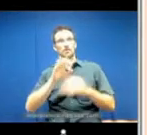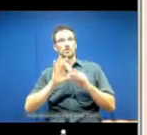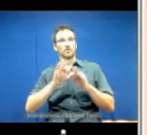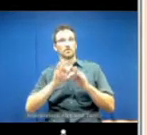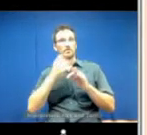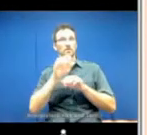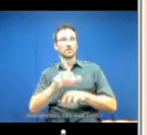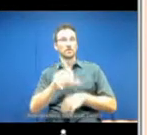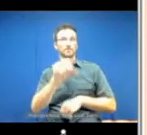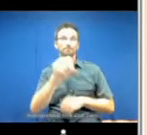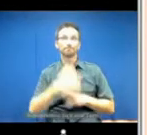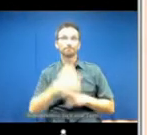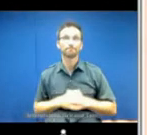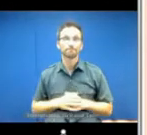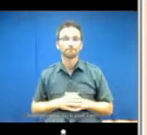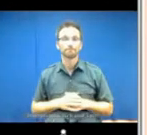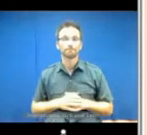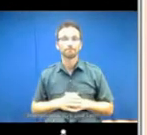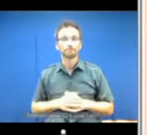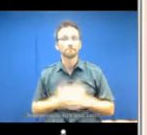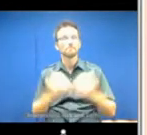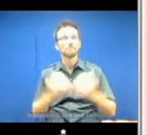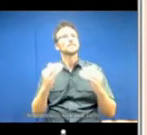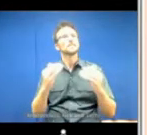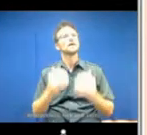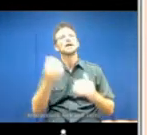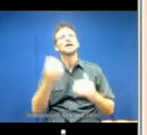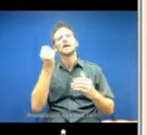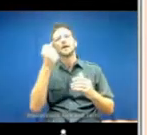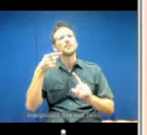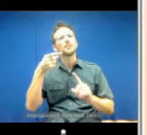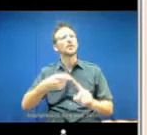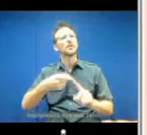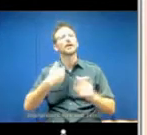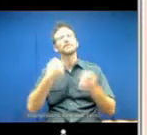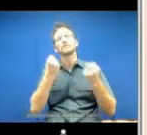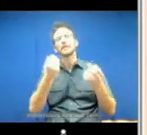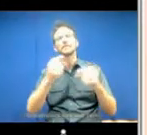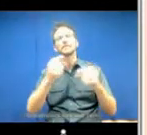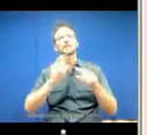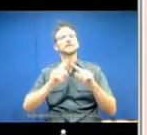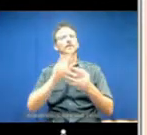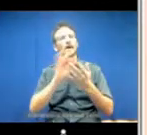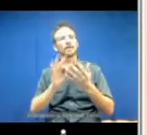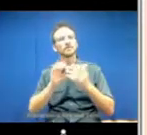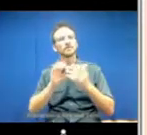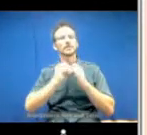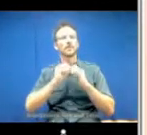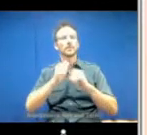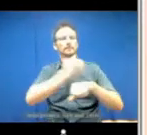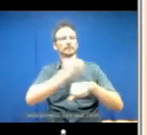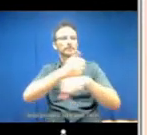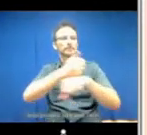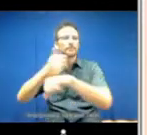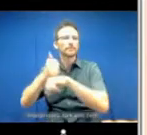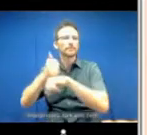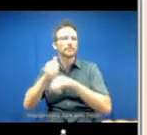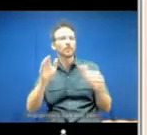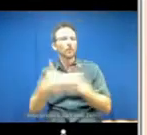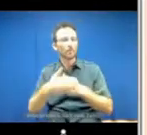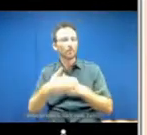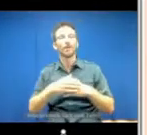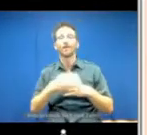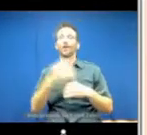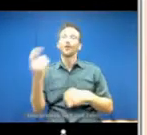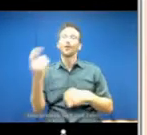All right, so again, there's lots of different ways to do it. Often, as with much of what we do, the problem is sightlines.